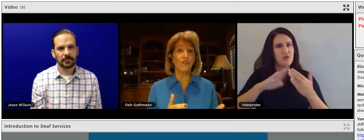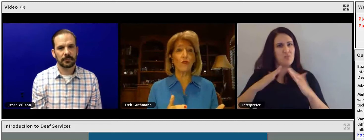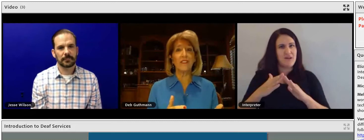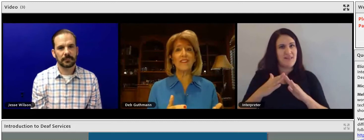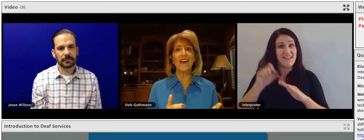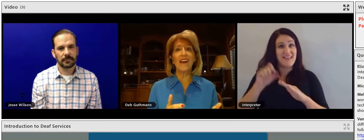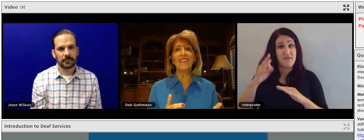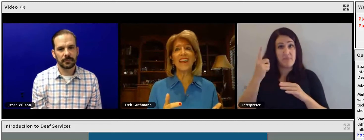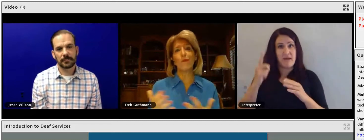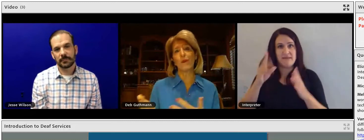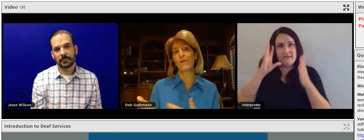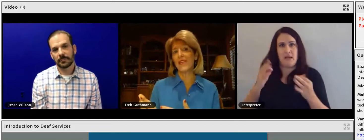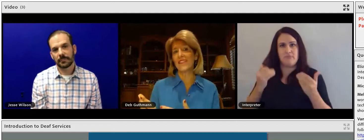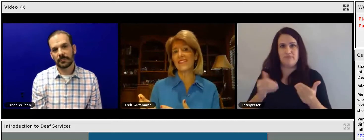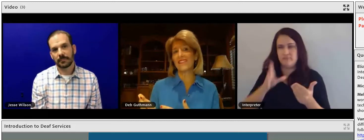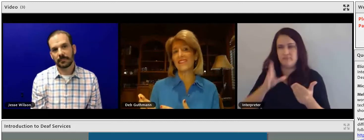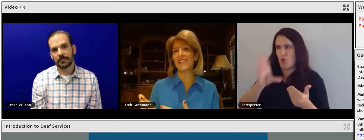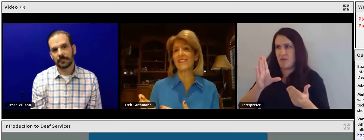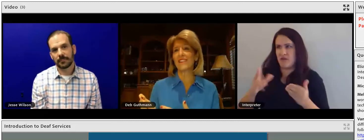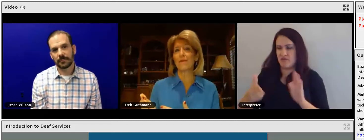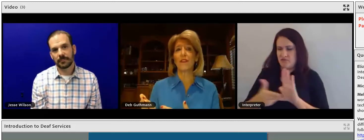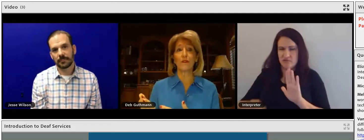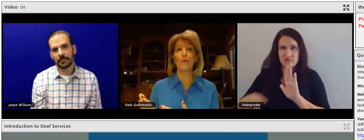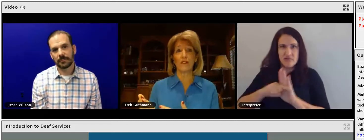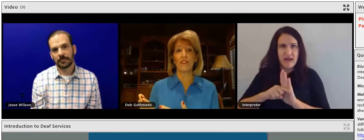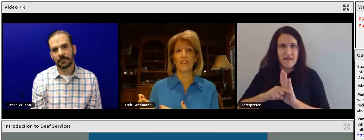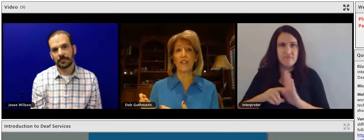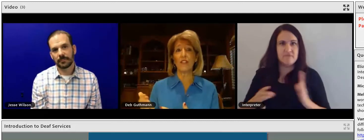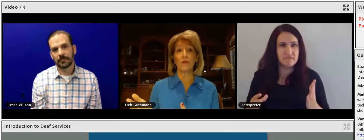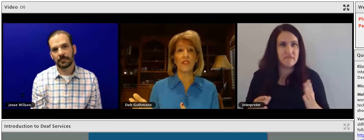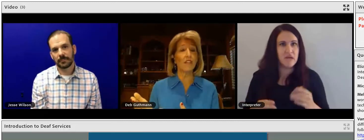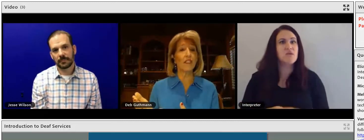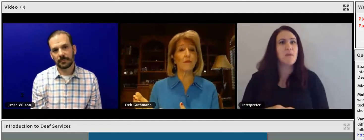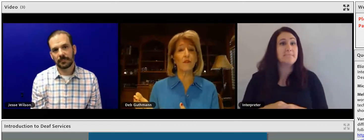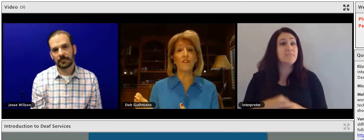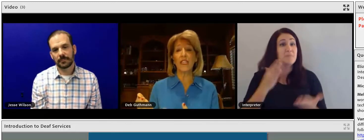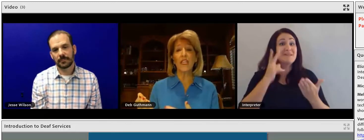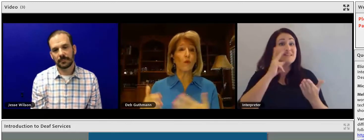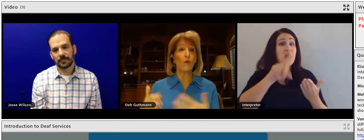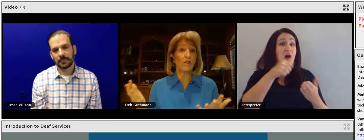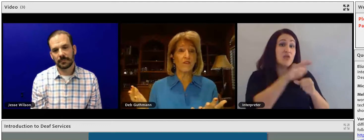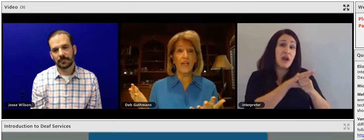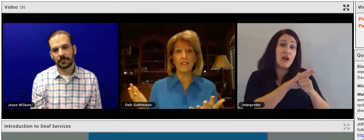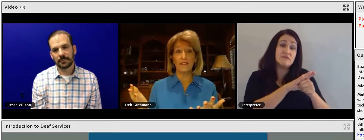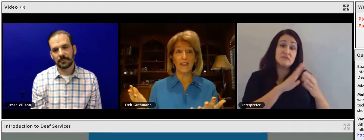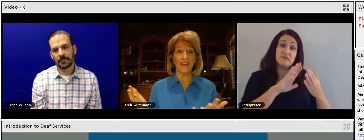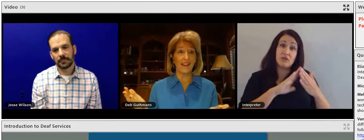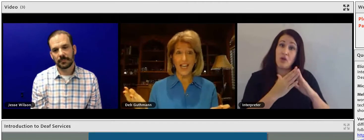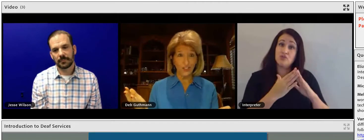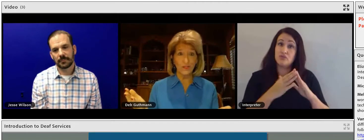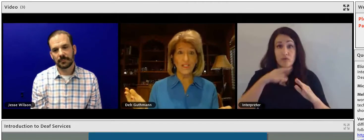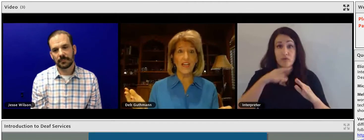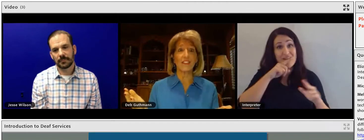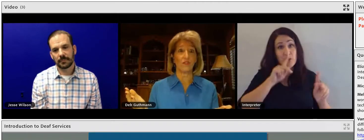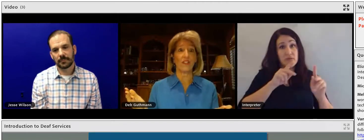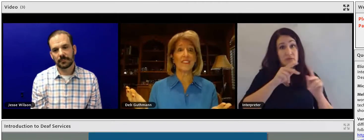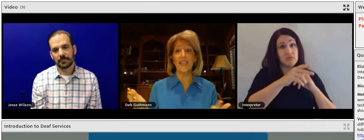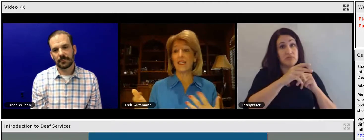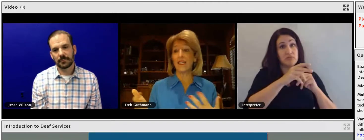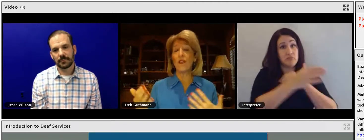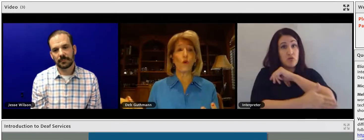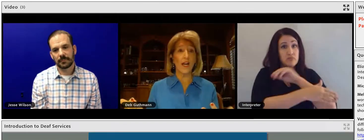a person makes that choice. Unlike where we may see in some other parts of the country in the hearing community, where it's fine to say,